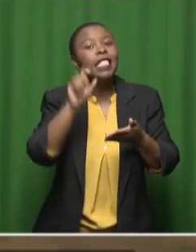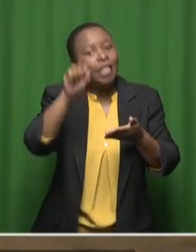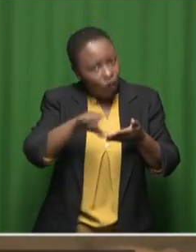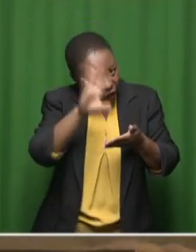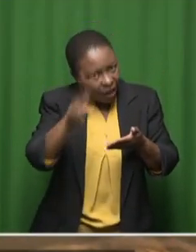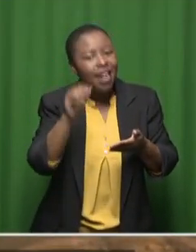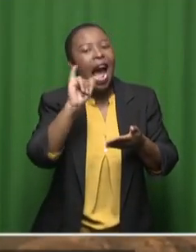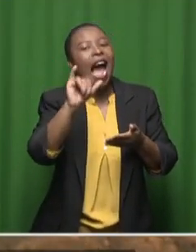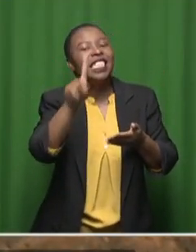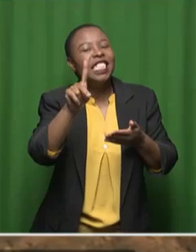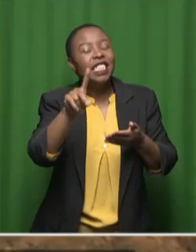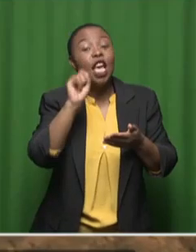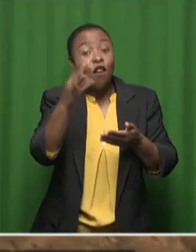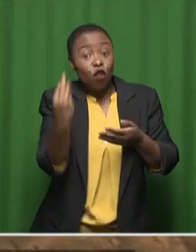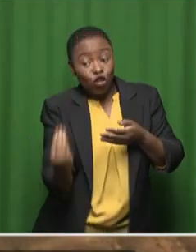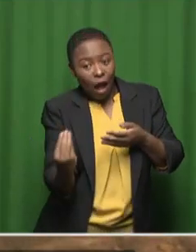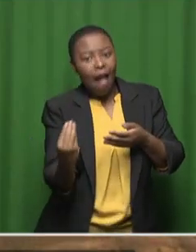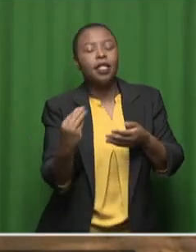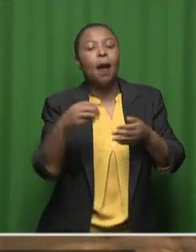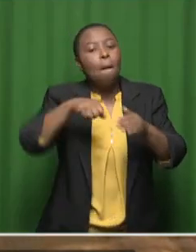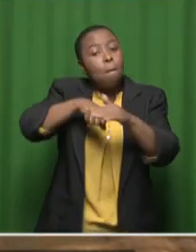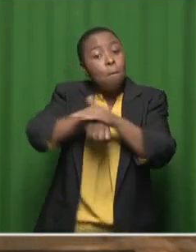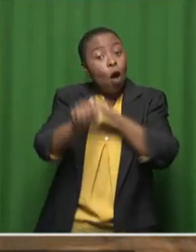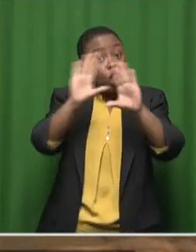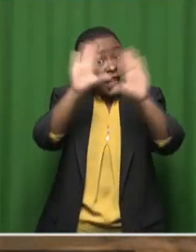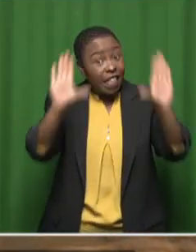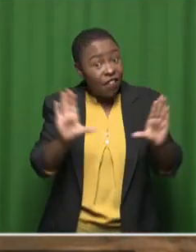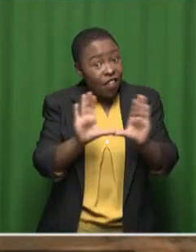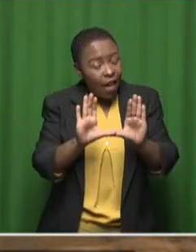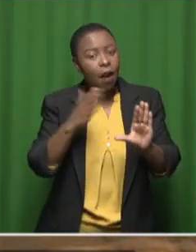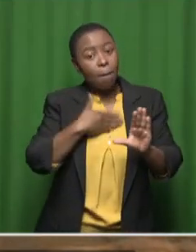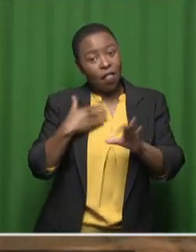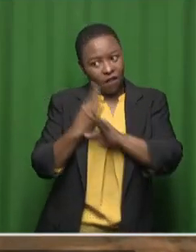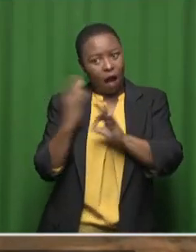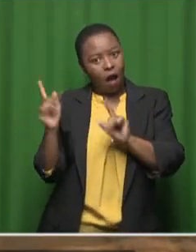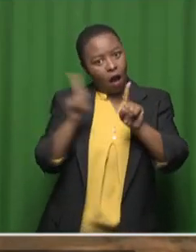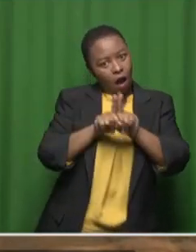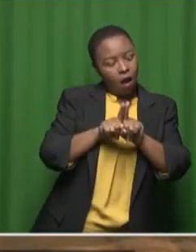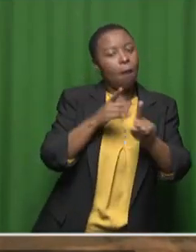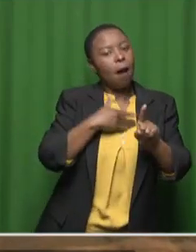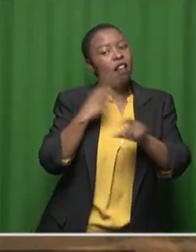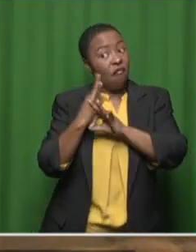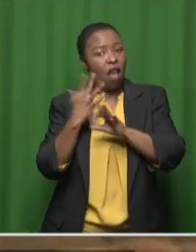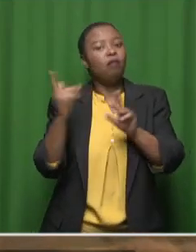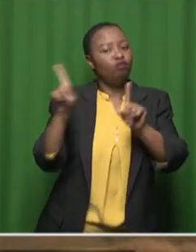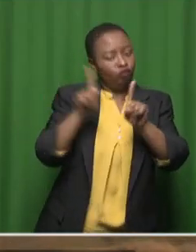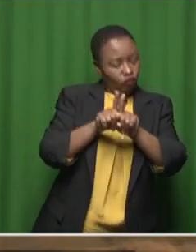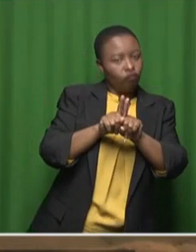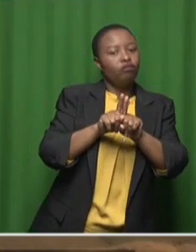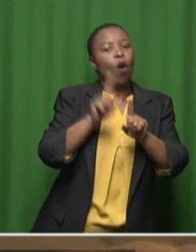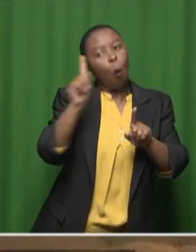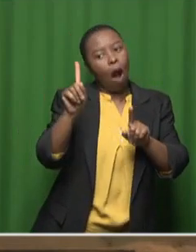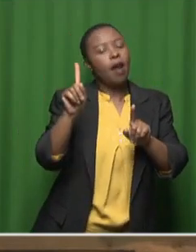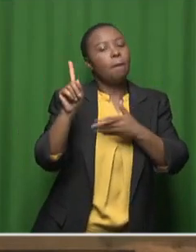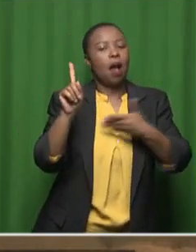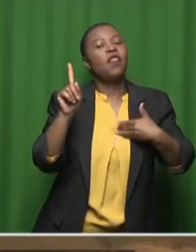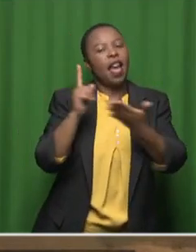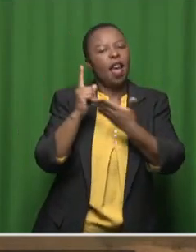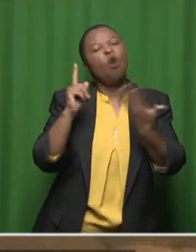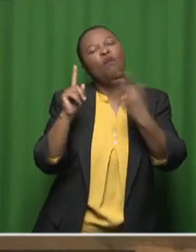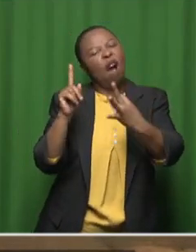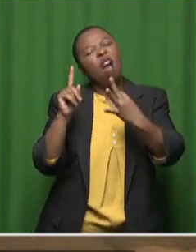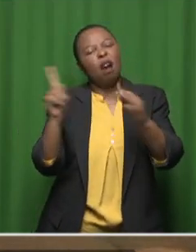you're a child, bring your birth certificate along, and a parent or one adult has to accompany a child when they come and utilize the birthday